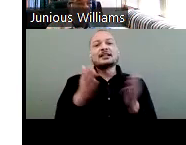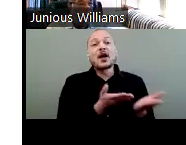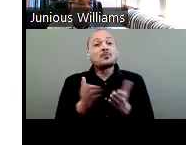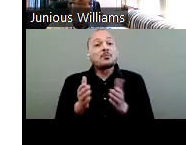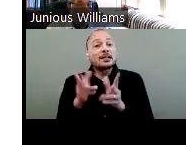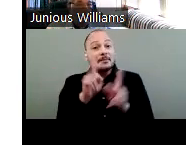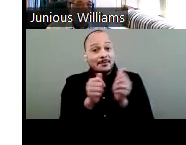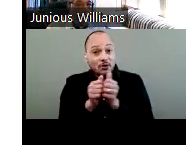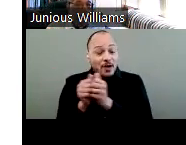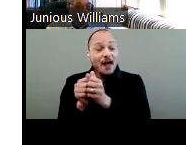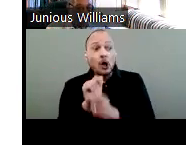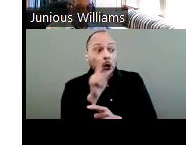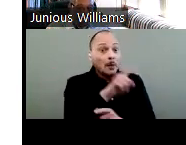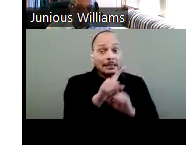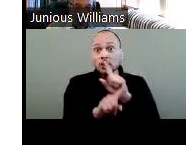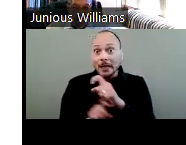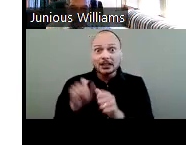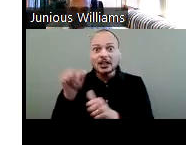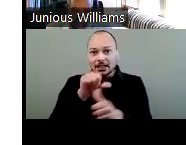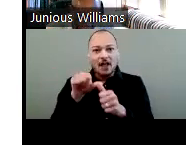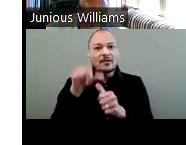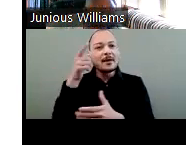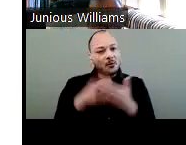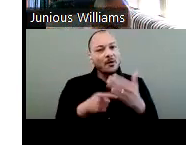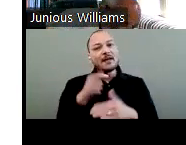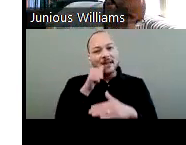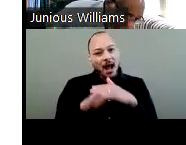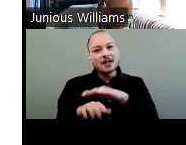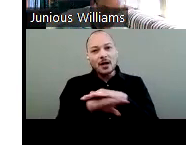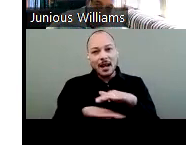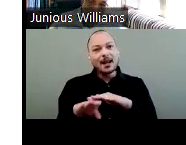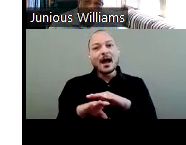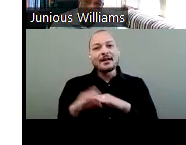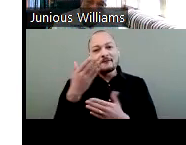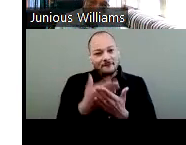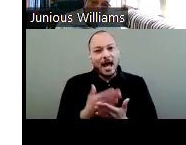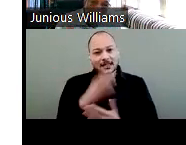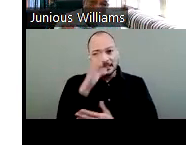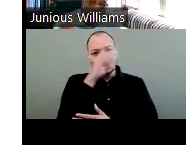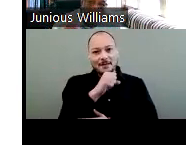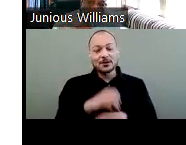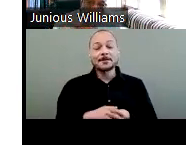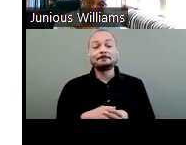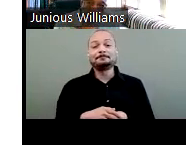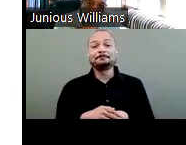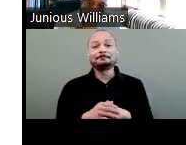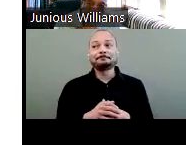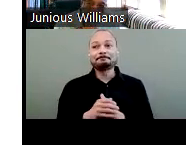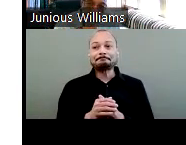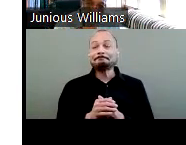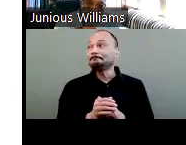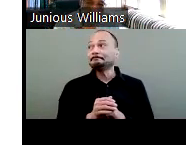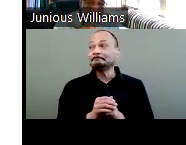to question each other about what the underlying facts and assumptions are. Next tool,